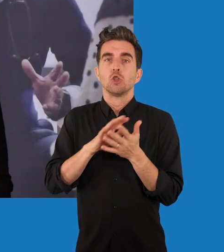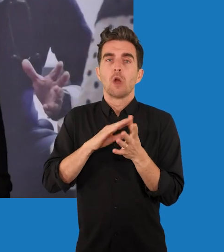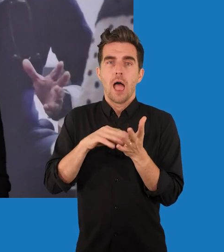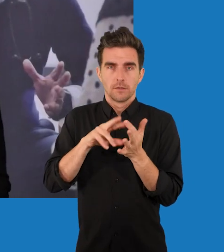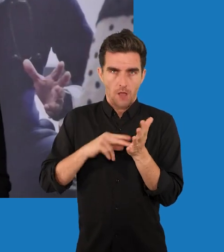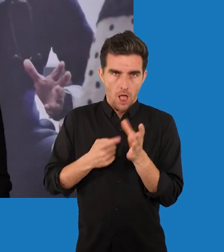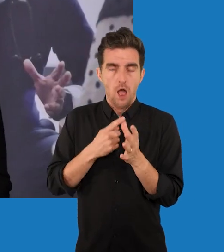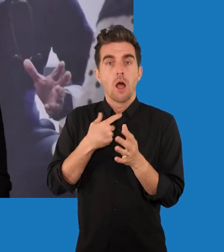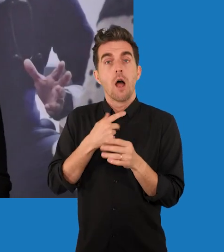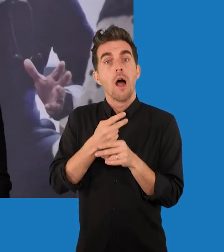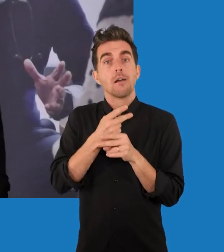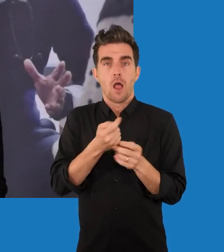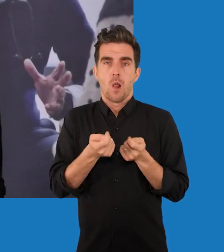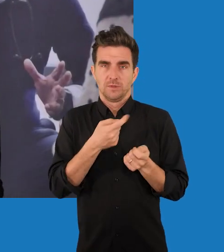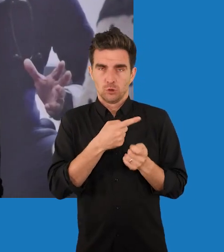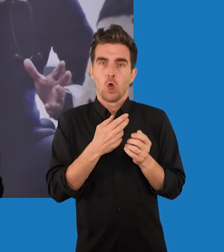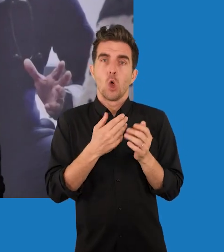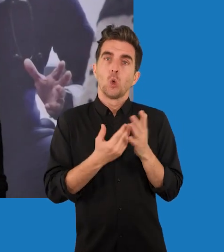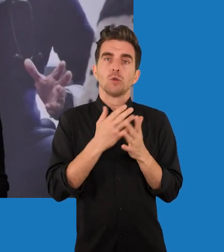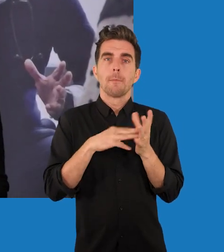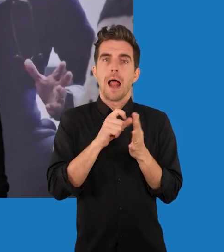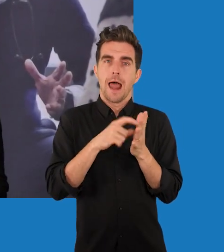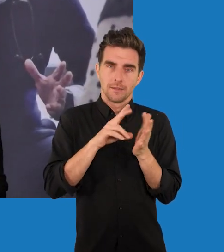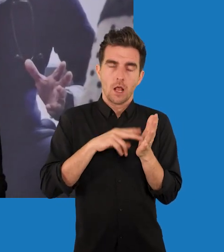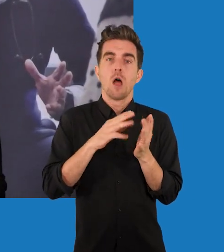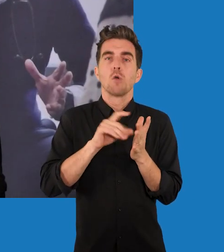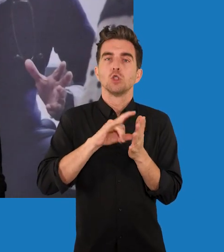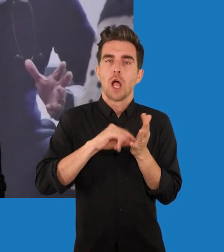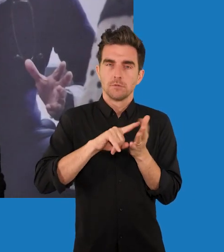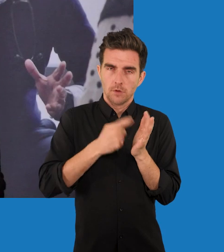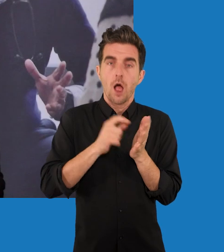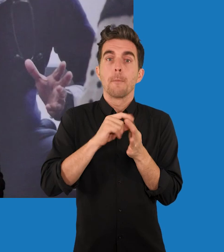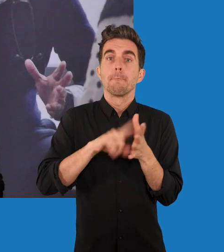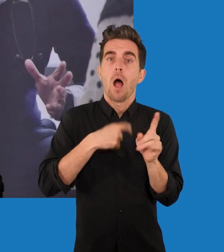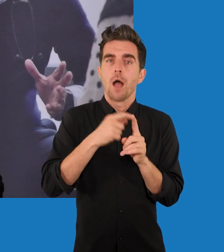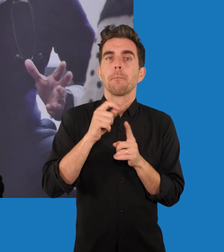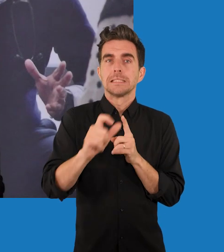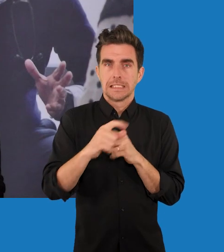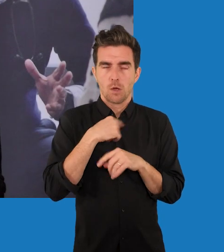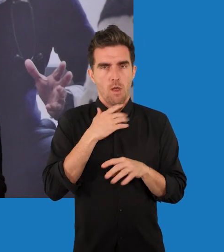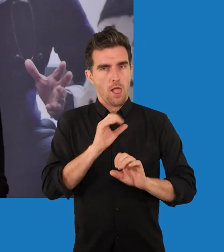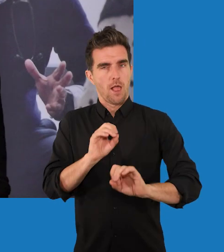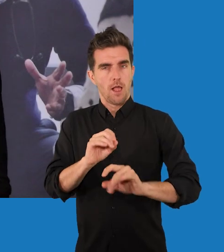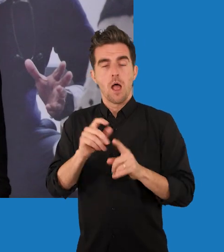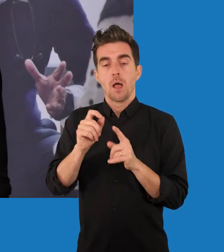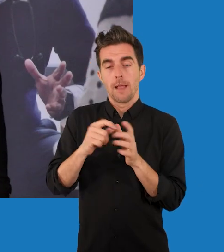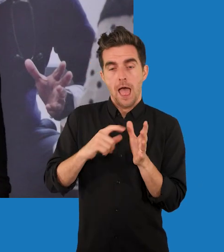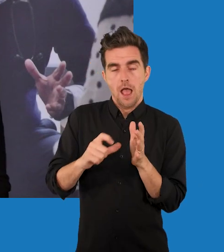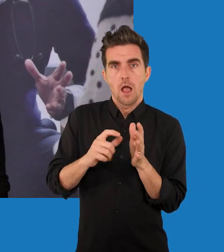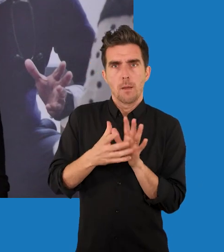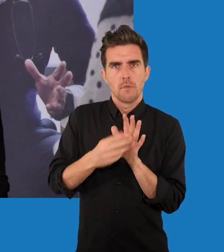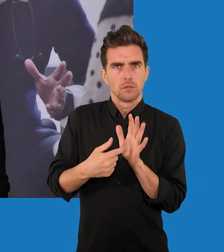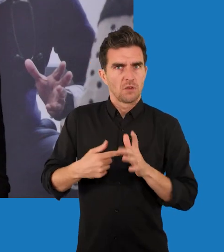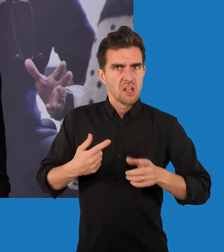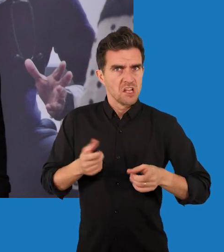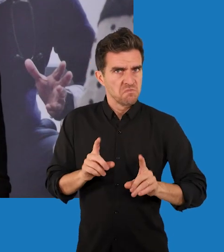today, Shahina and I, Shahina Khan's one of our care coordinators in the New Malden and Worcester Park PC. And I'd like to share with you